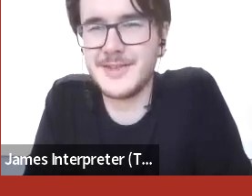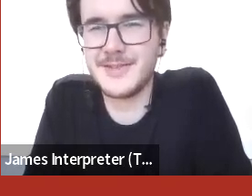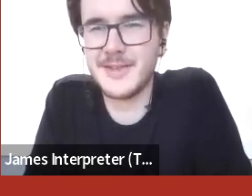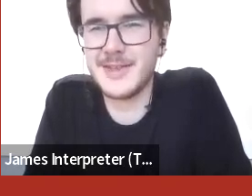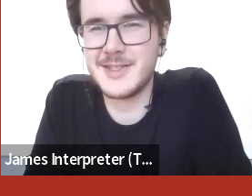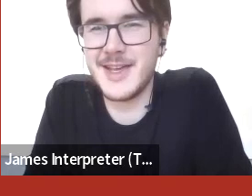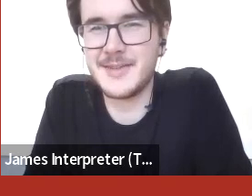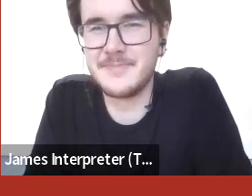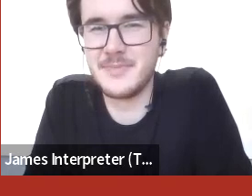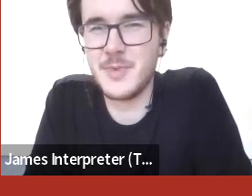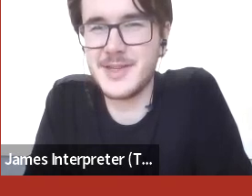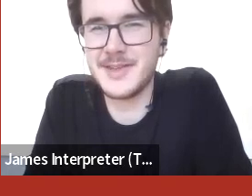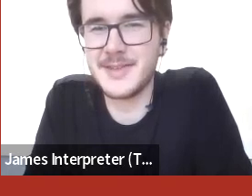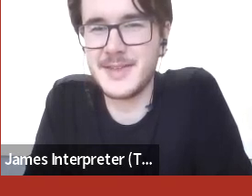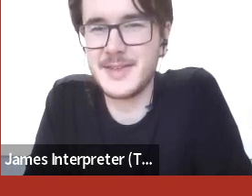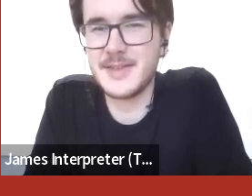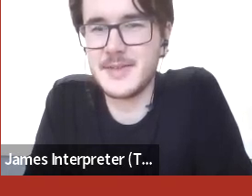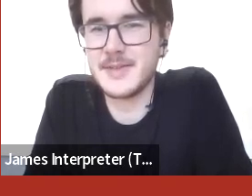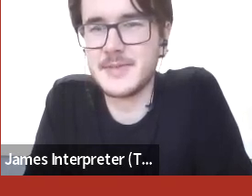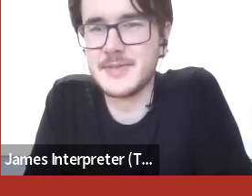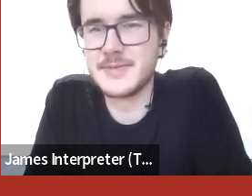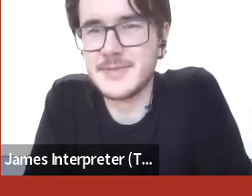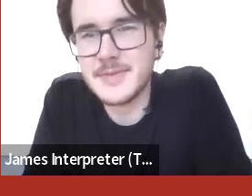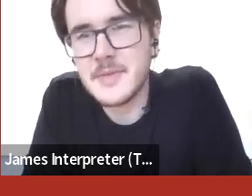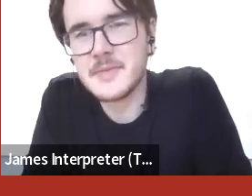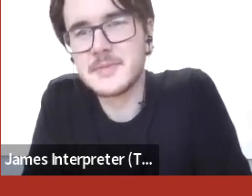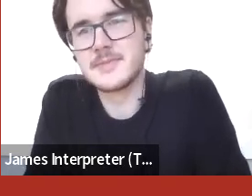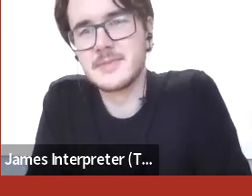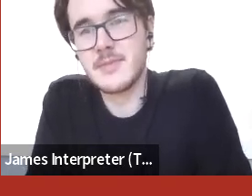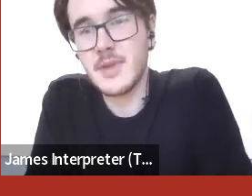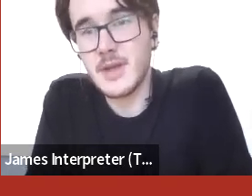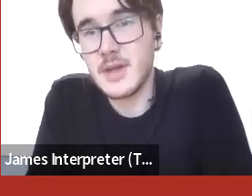Well done, Z. Well done.